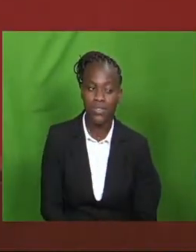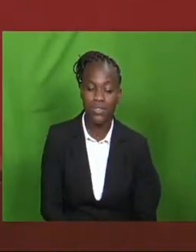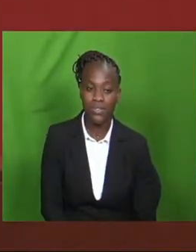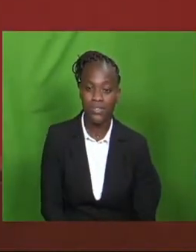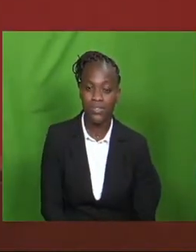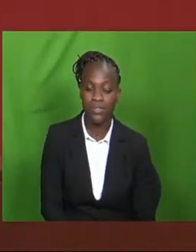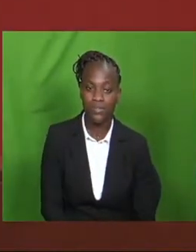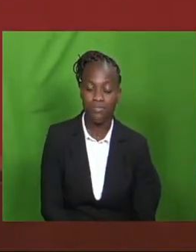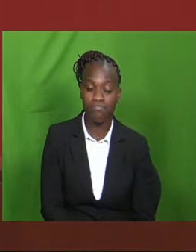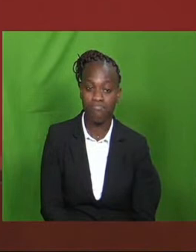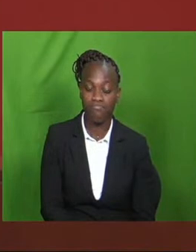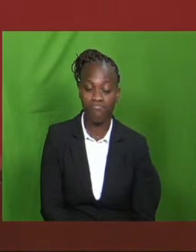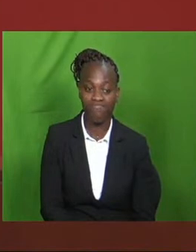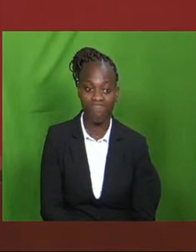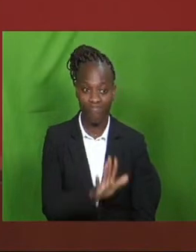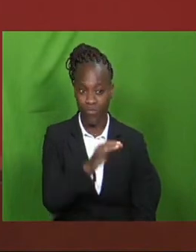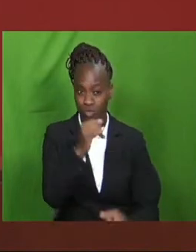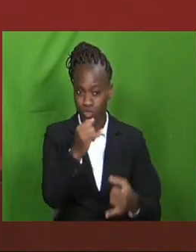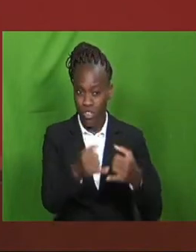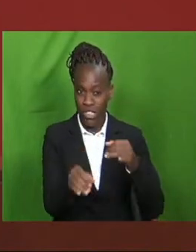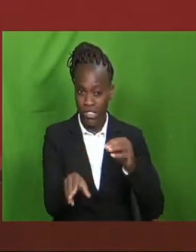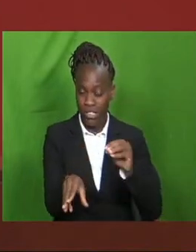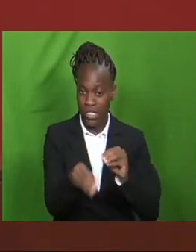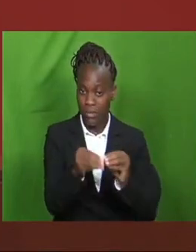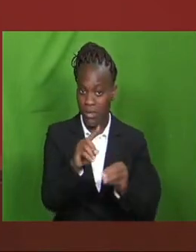Yes, Honorable Member, your last supplementary question.